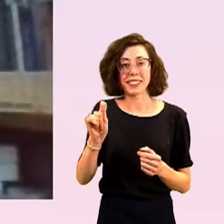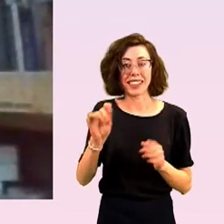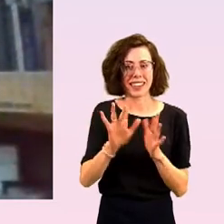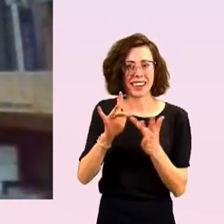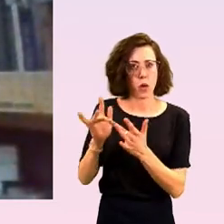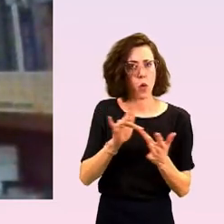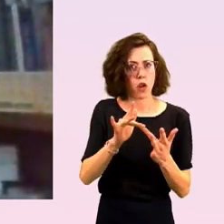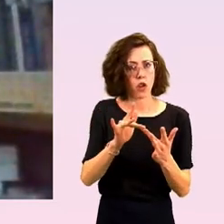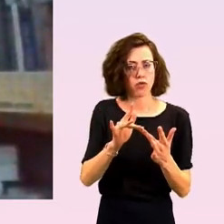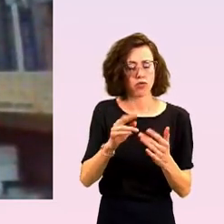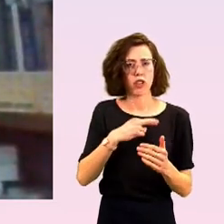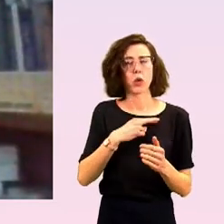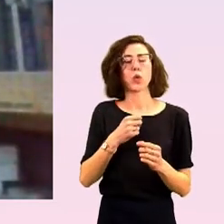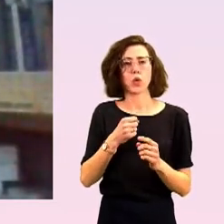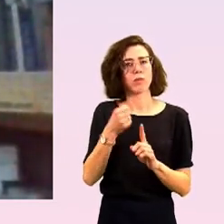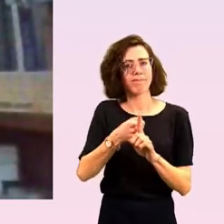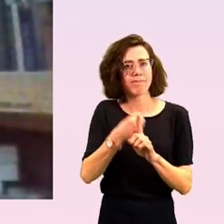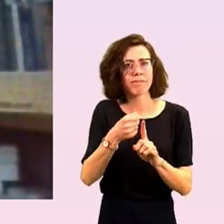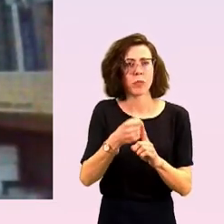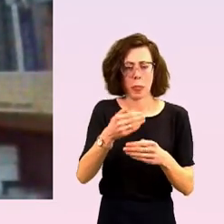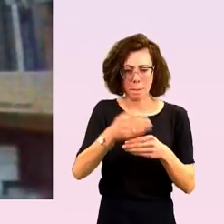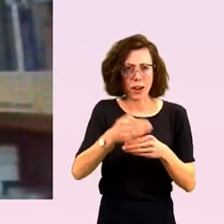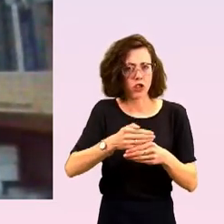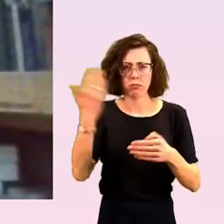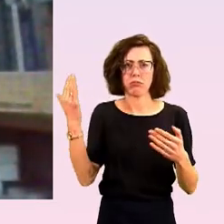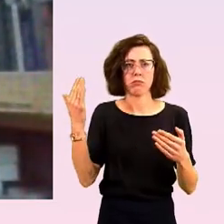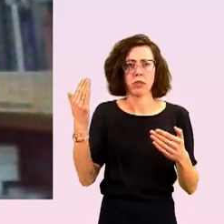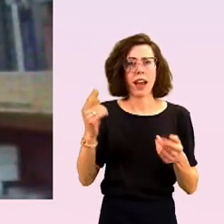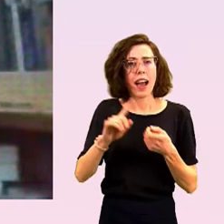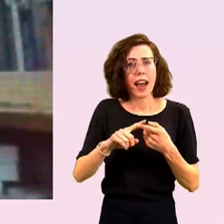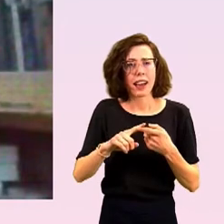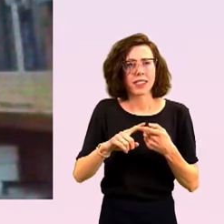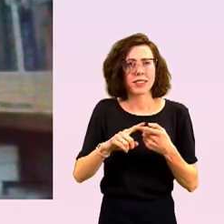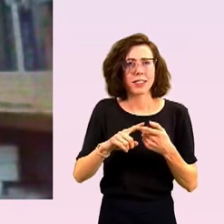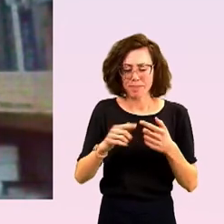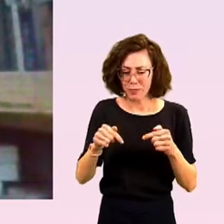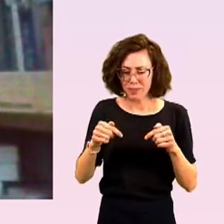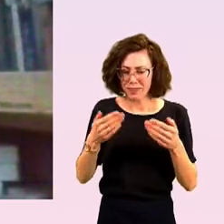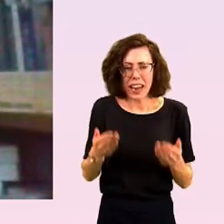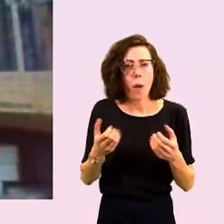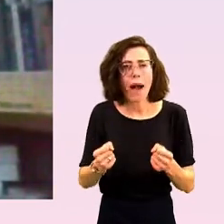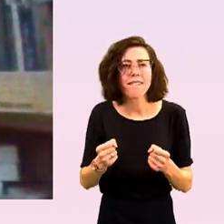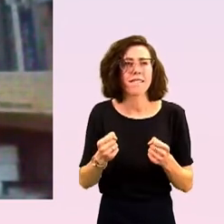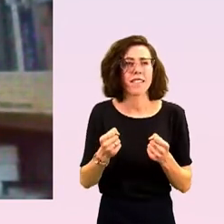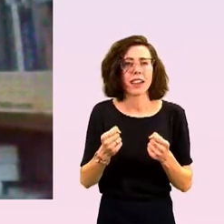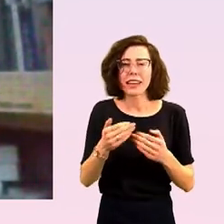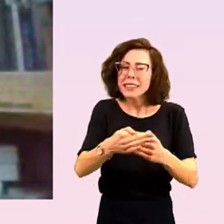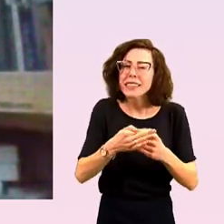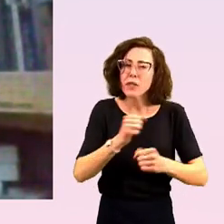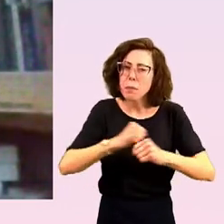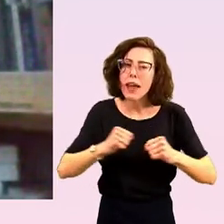organisation. And it has provided a huge safe space for us as LGBT people to meet. And it has given a